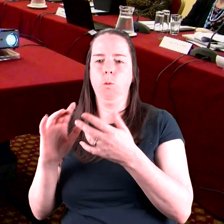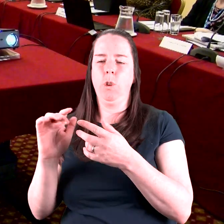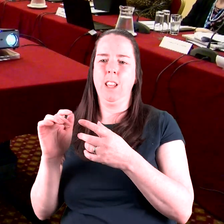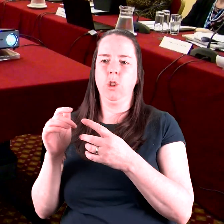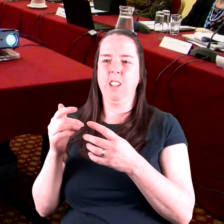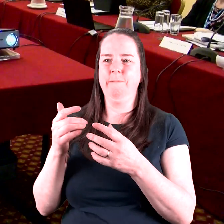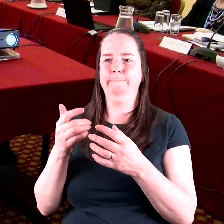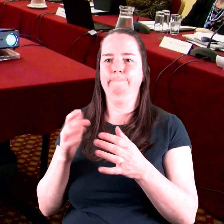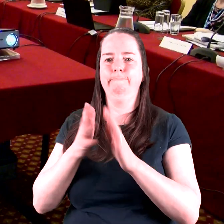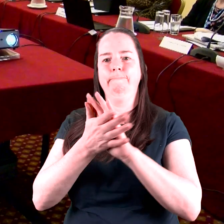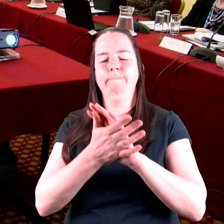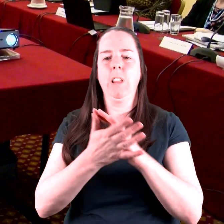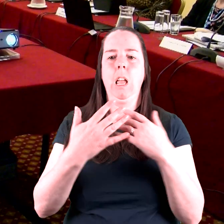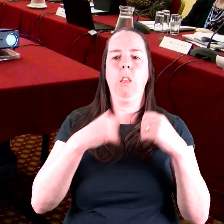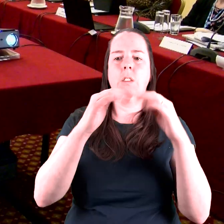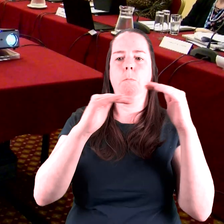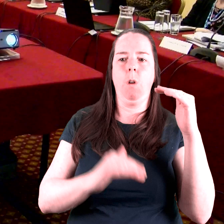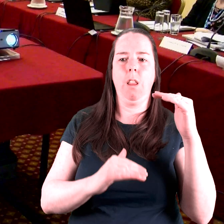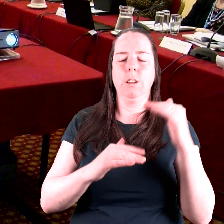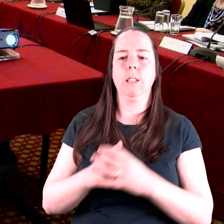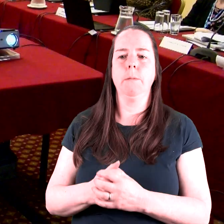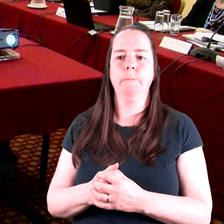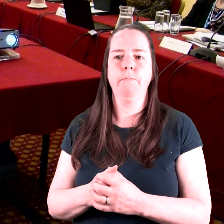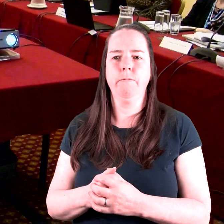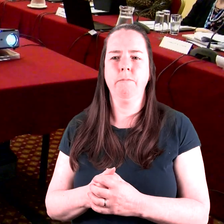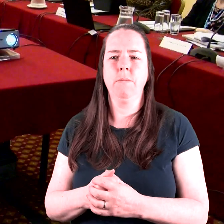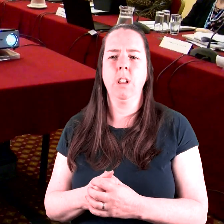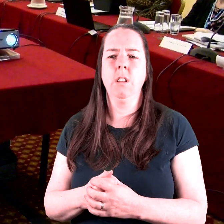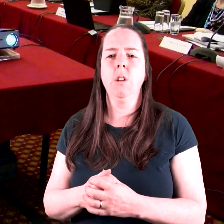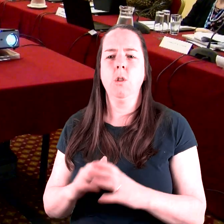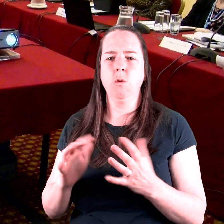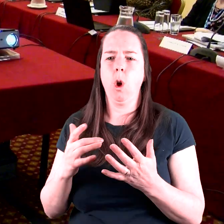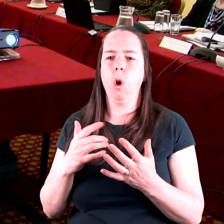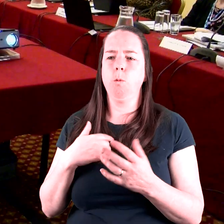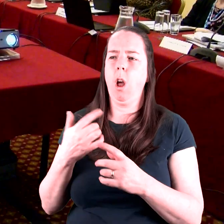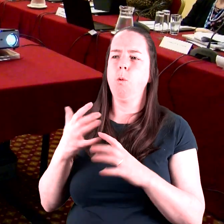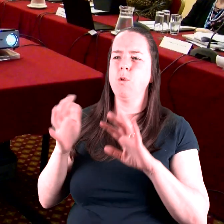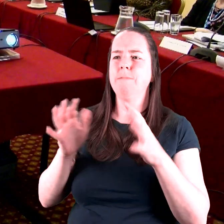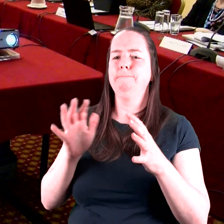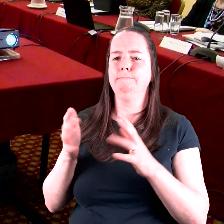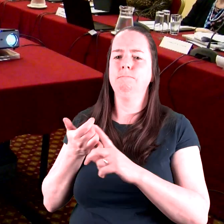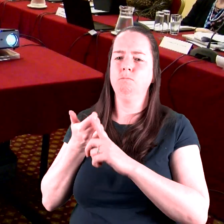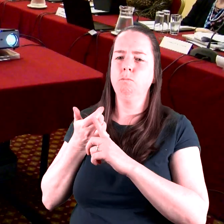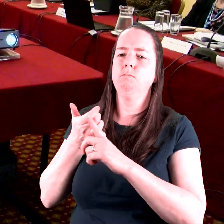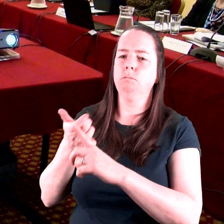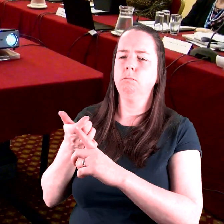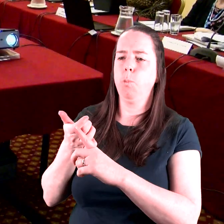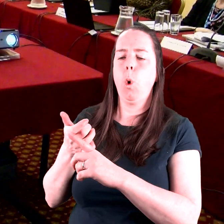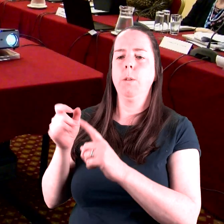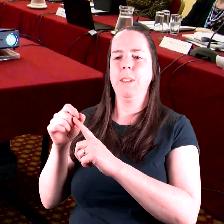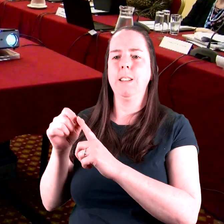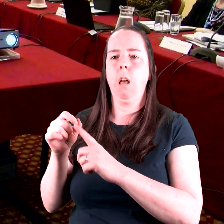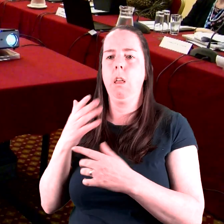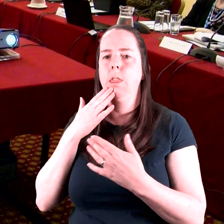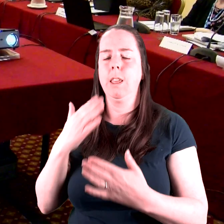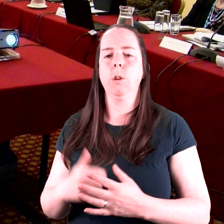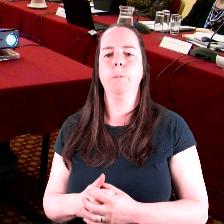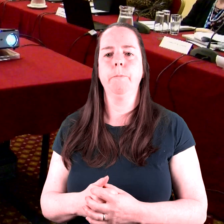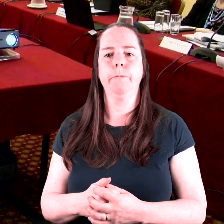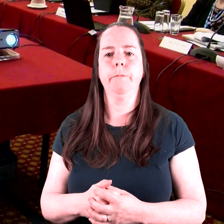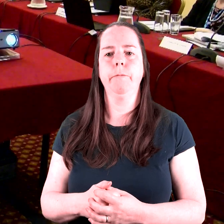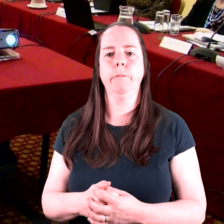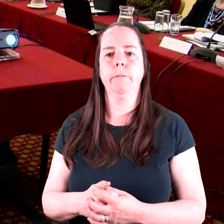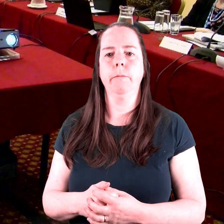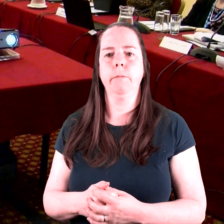which impinge upon health inequalities. So I would certainly broadly support Peter. Thank you.